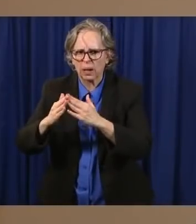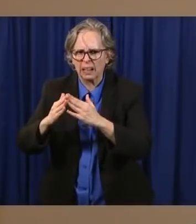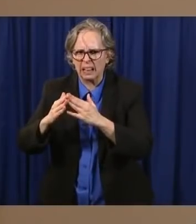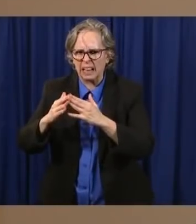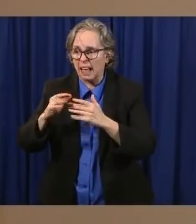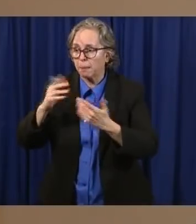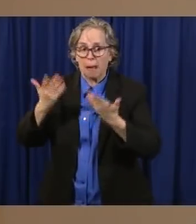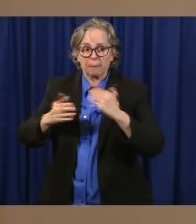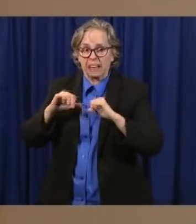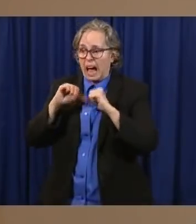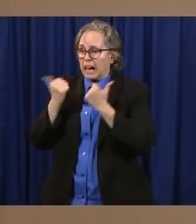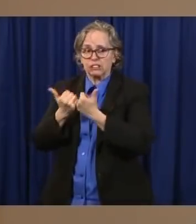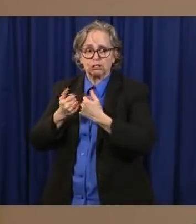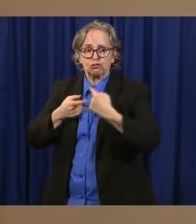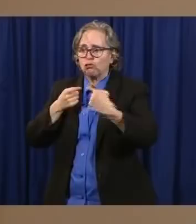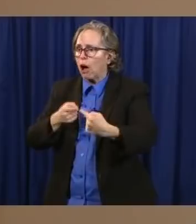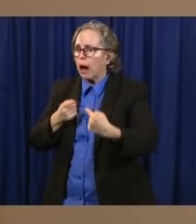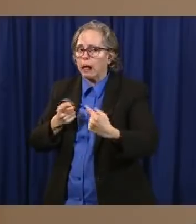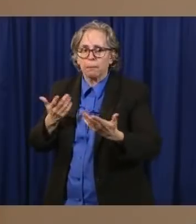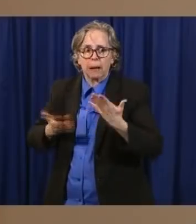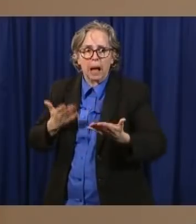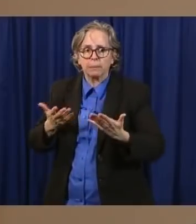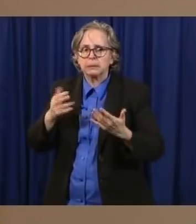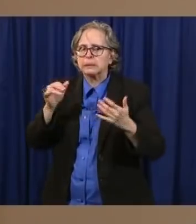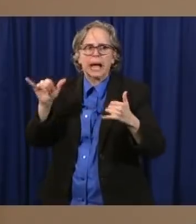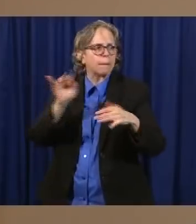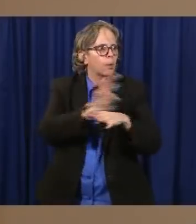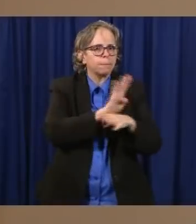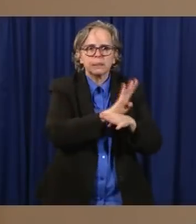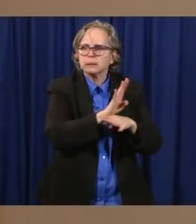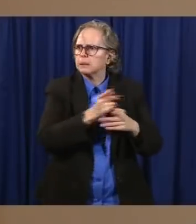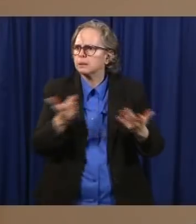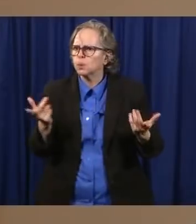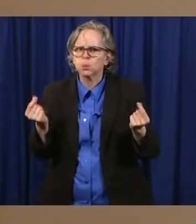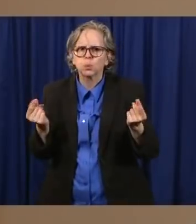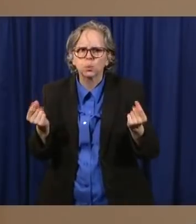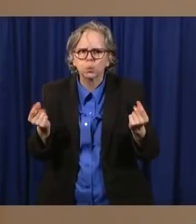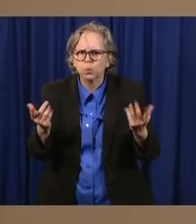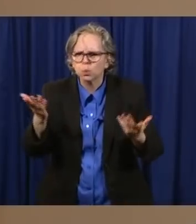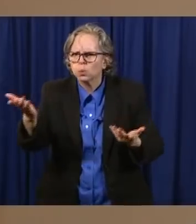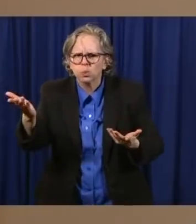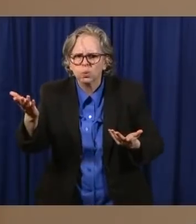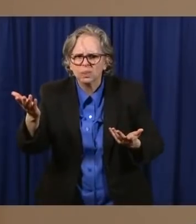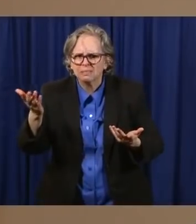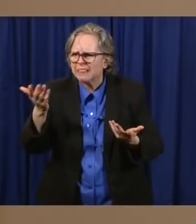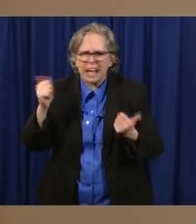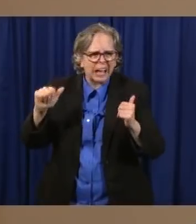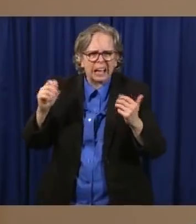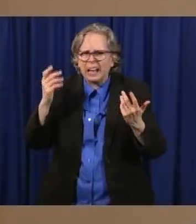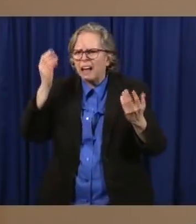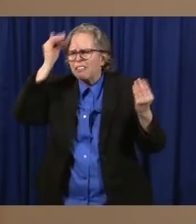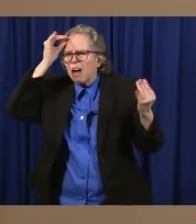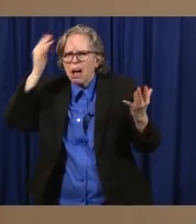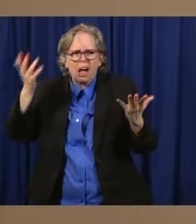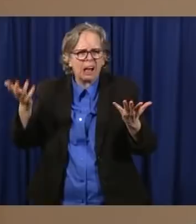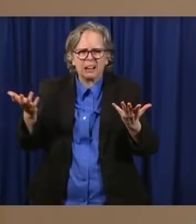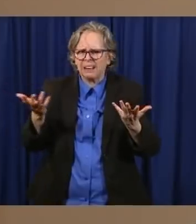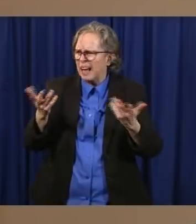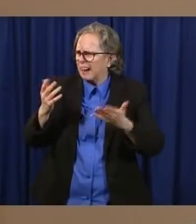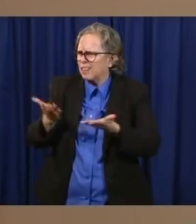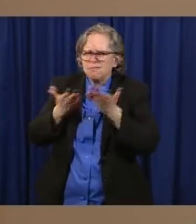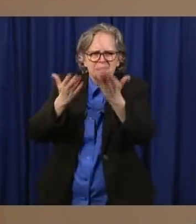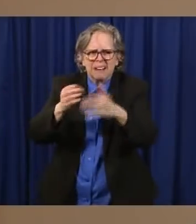businesses are struggling right now. So are there any words of advice or thoughts you have? Because I know this is a